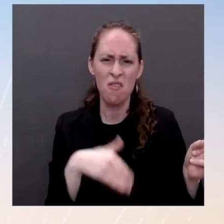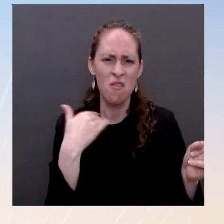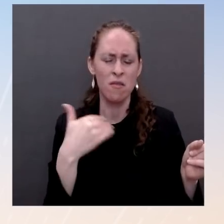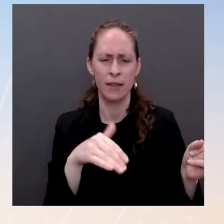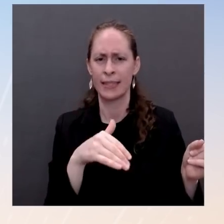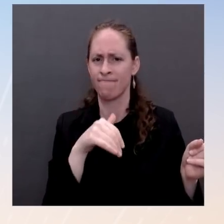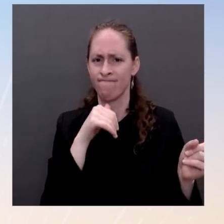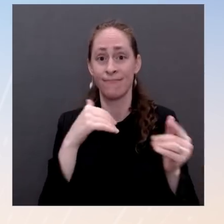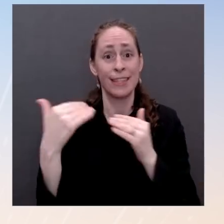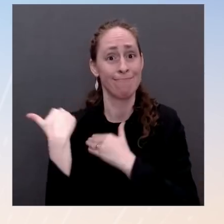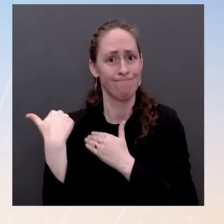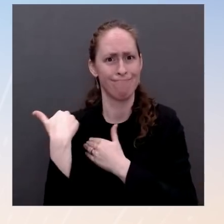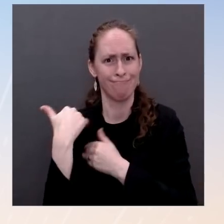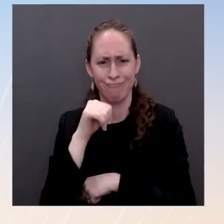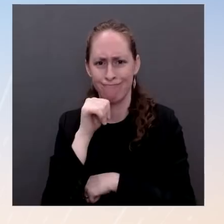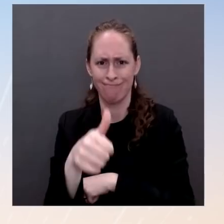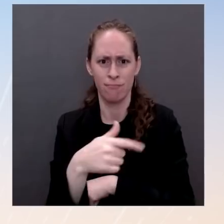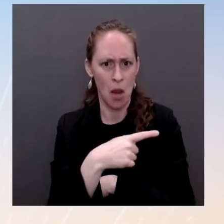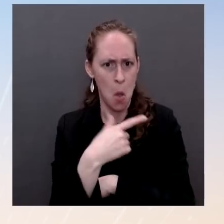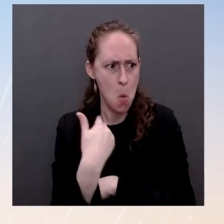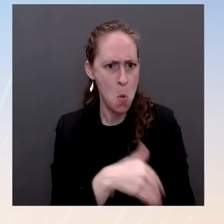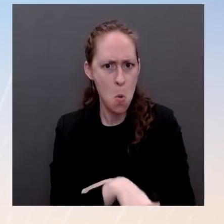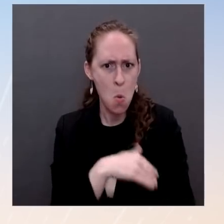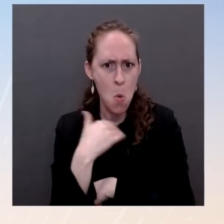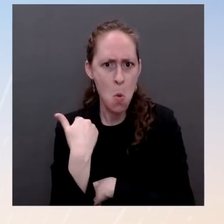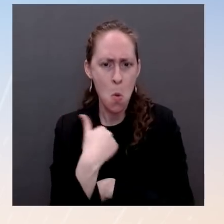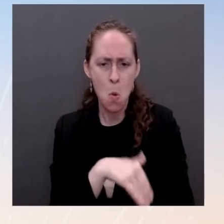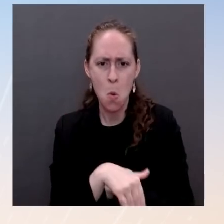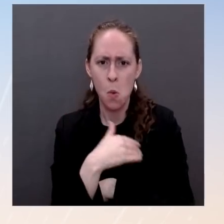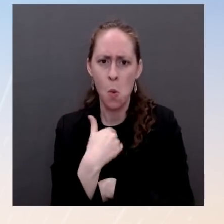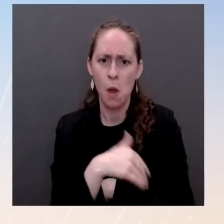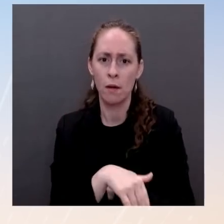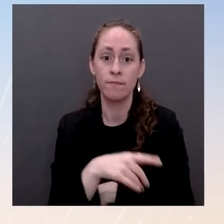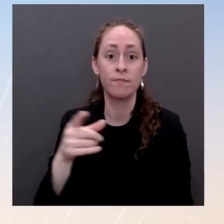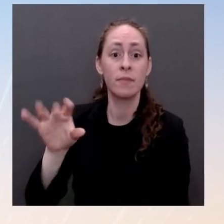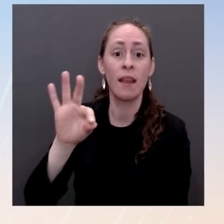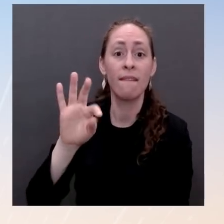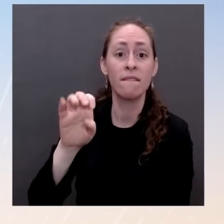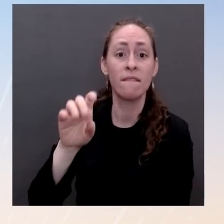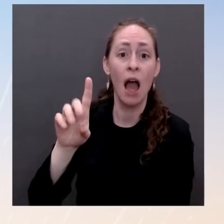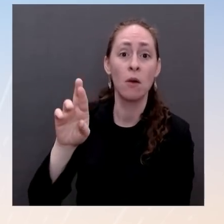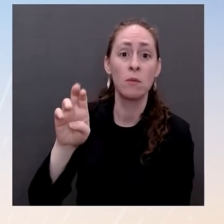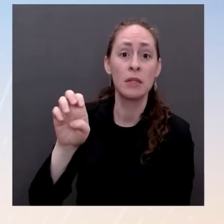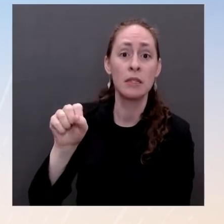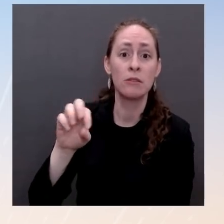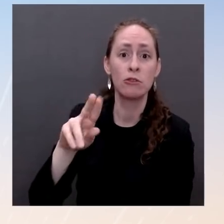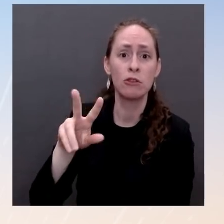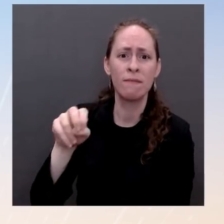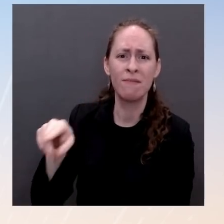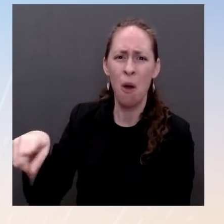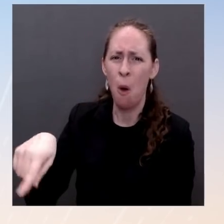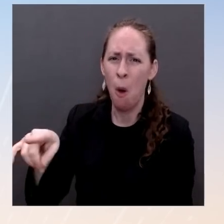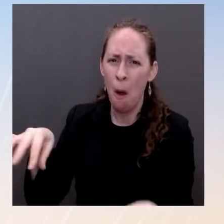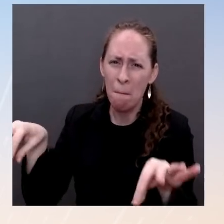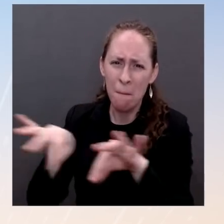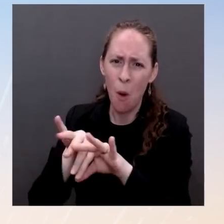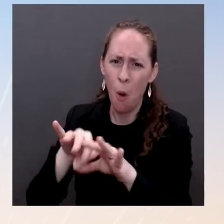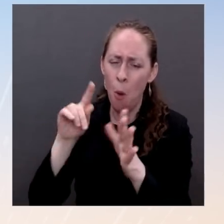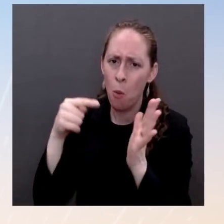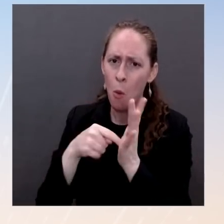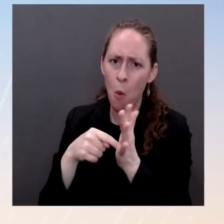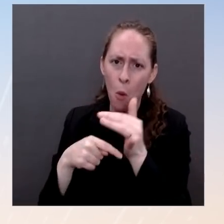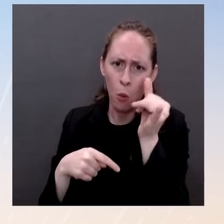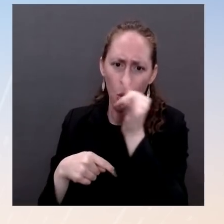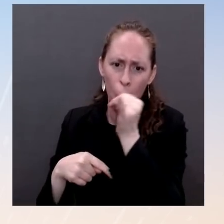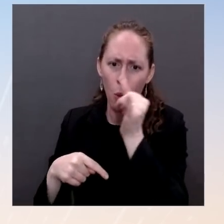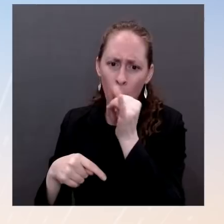inflation. And obviously, they have a unique role to play, an important, a vital role to play as it relates to inflation. And I think